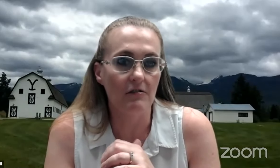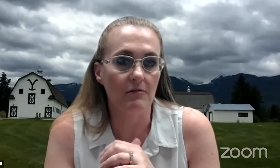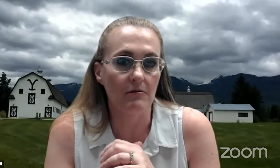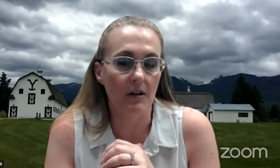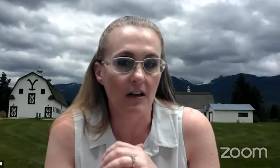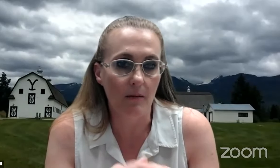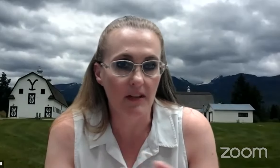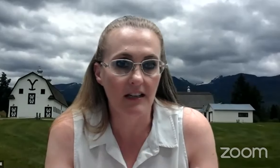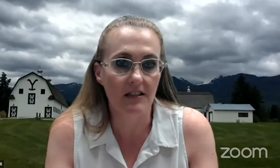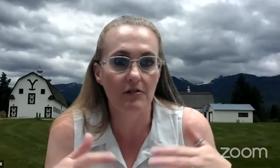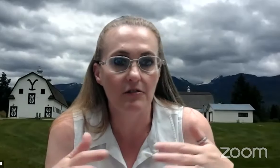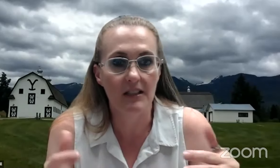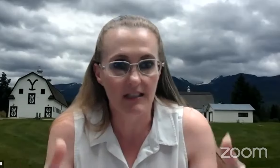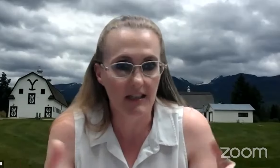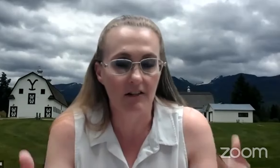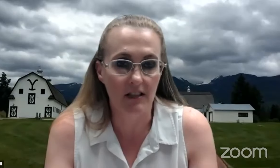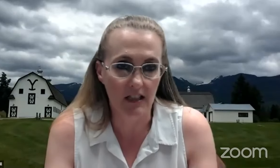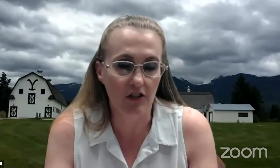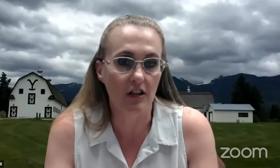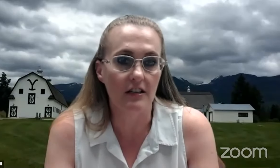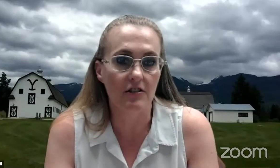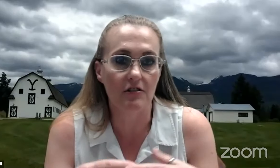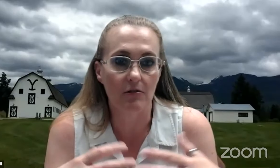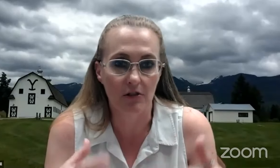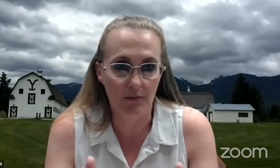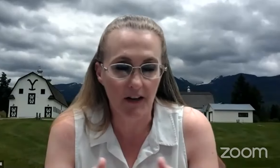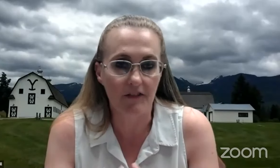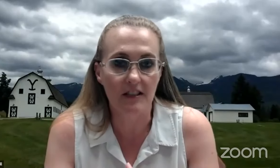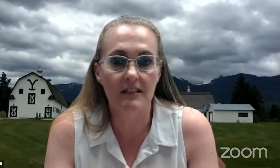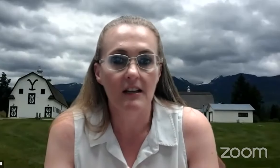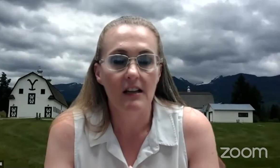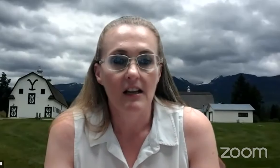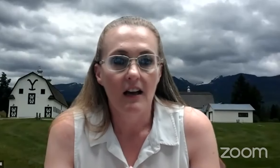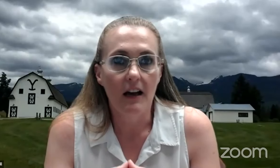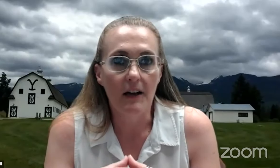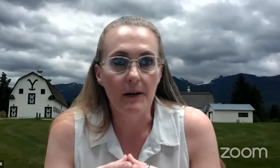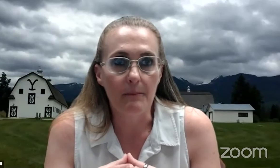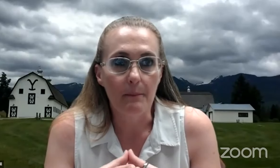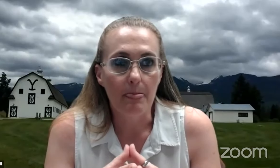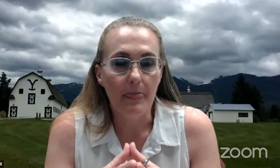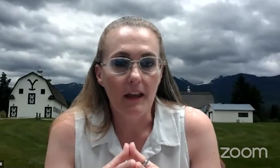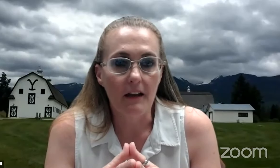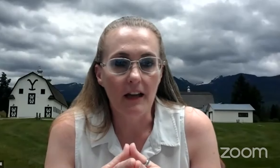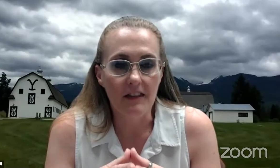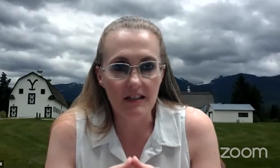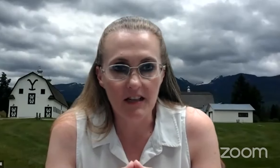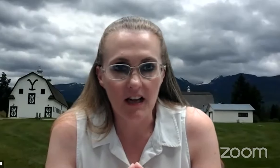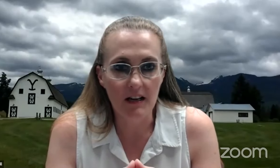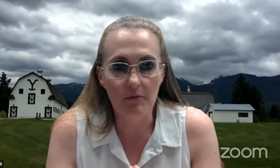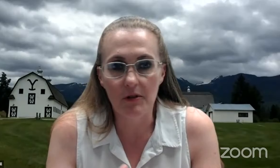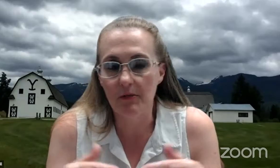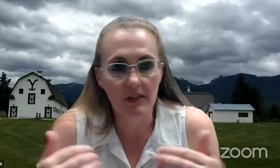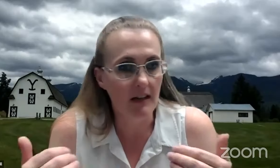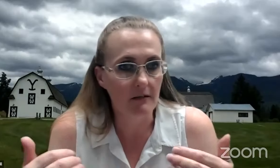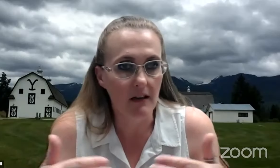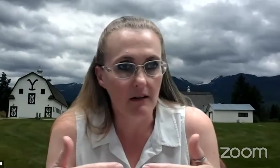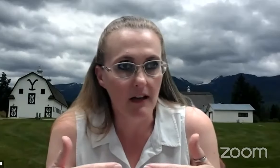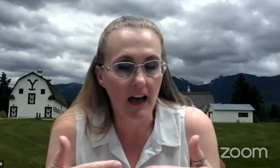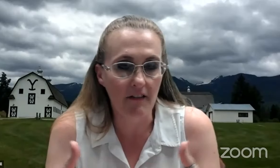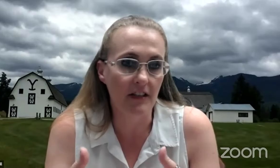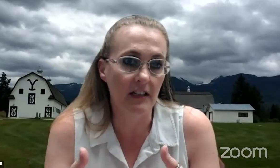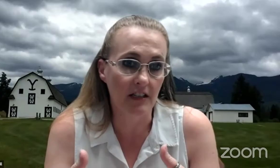shade to accommodate so you could sit down and eat your lunch or your breakfast. At this time, we will